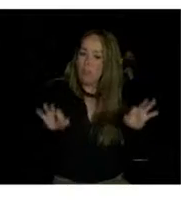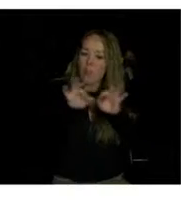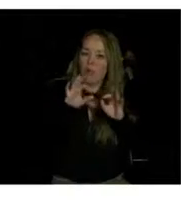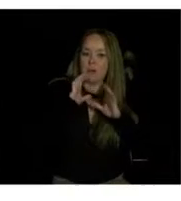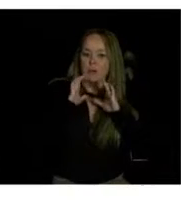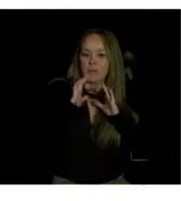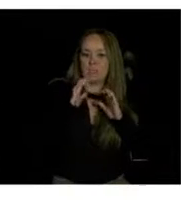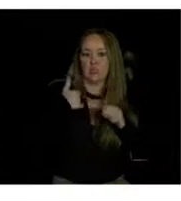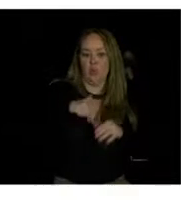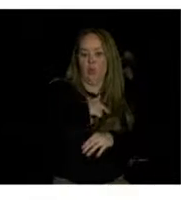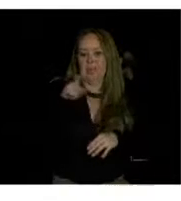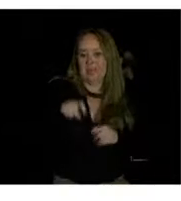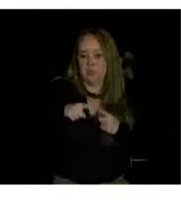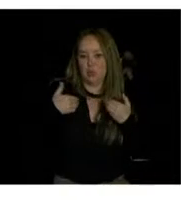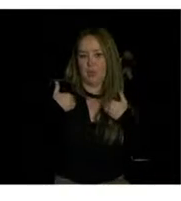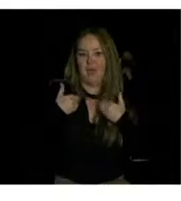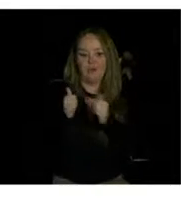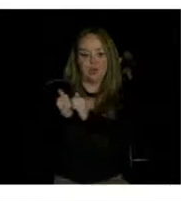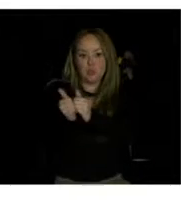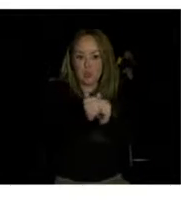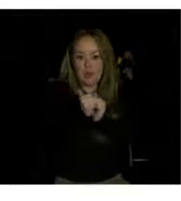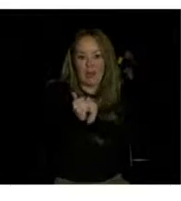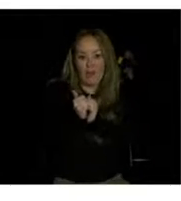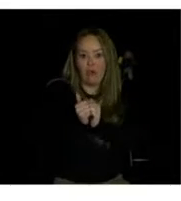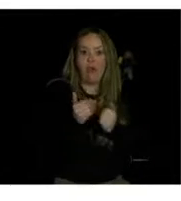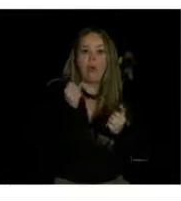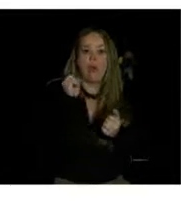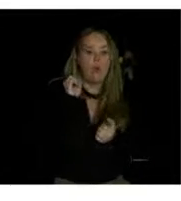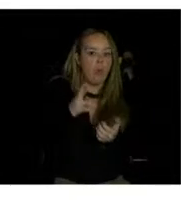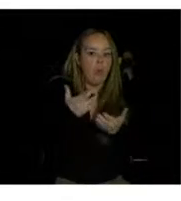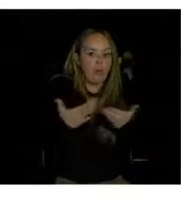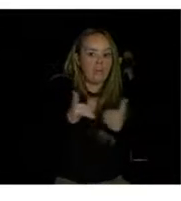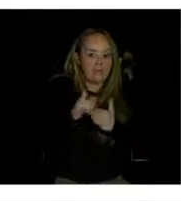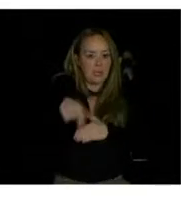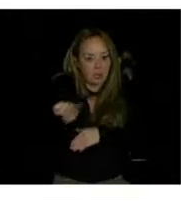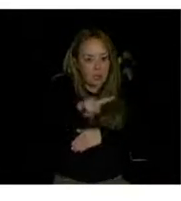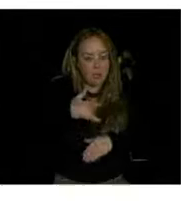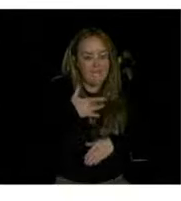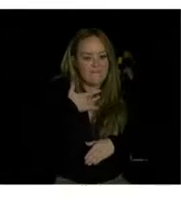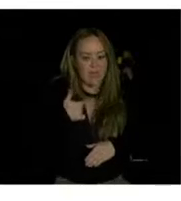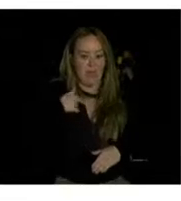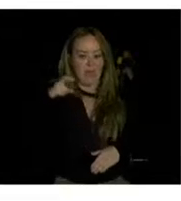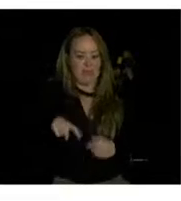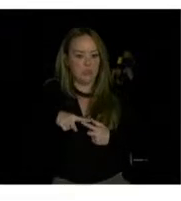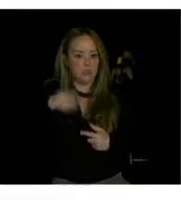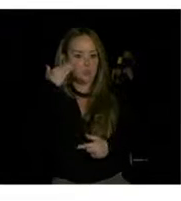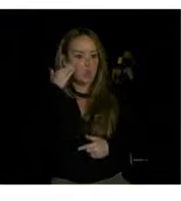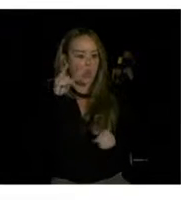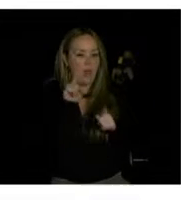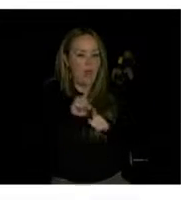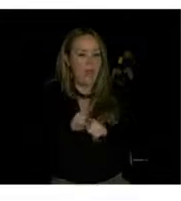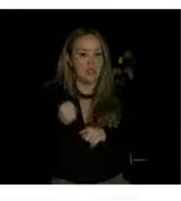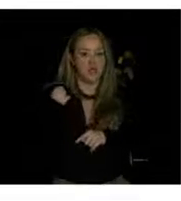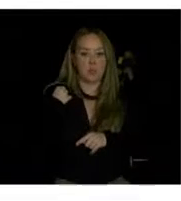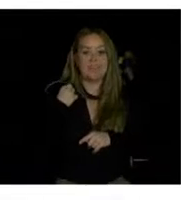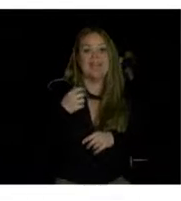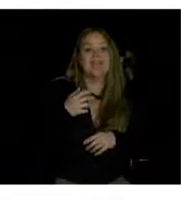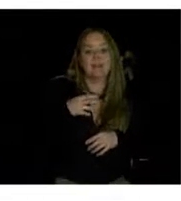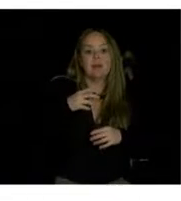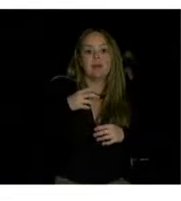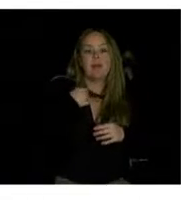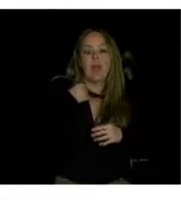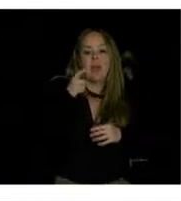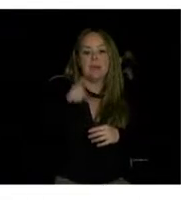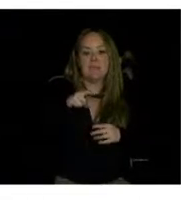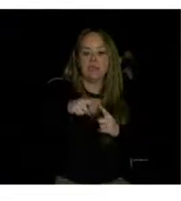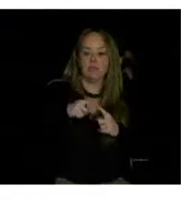conversations we need to have together, or things that you all feel that I need to know as a superintendent in order to begin